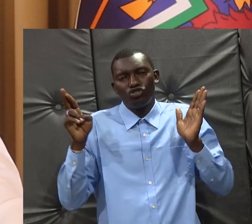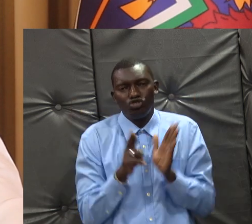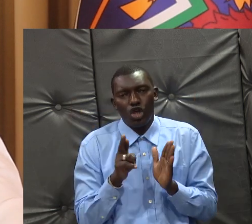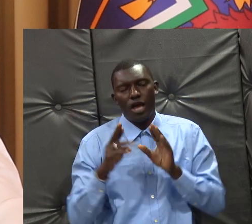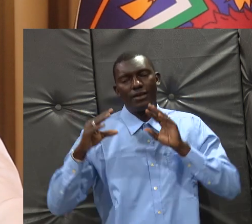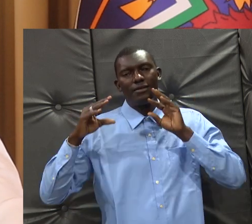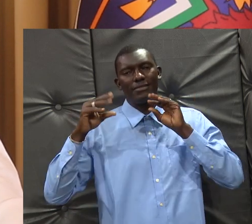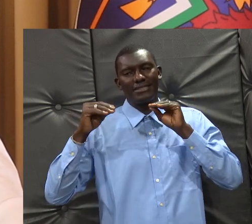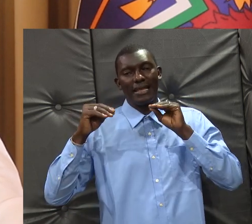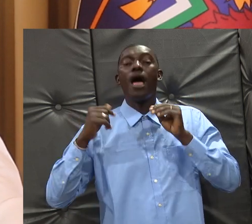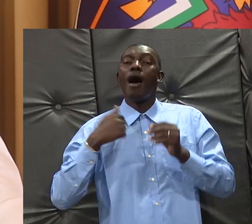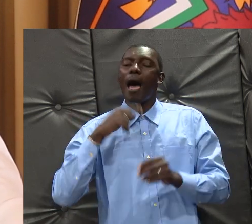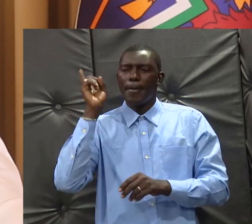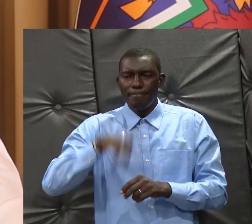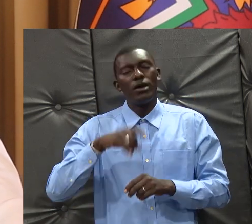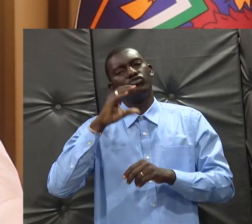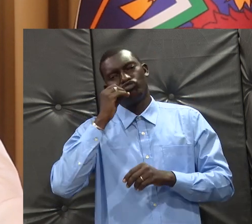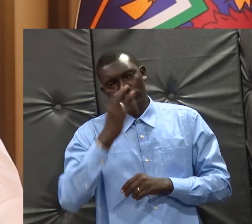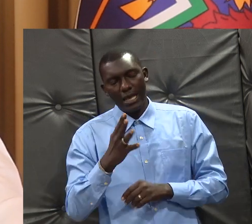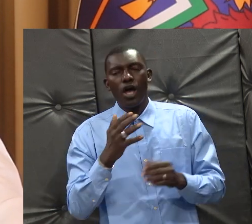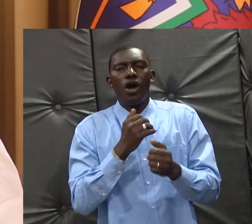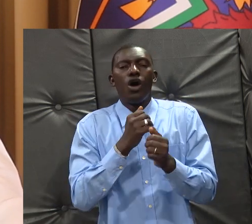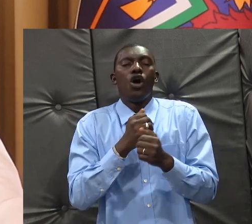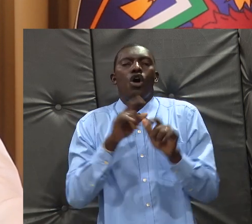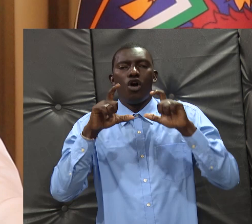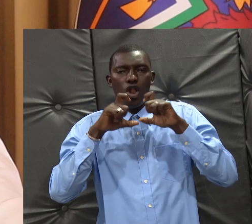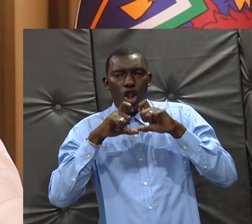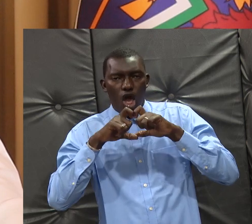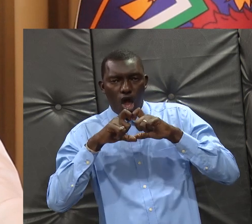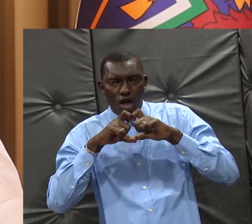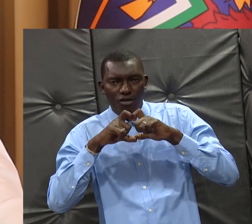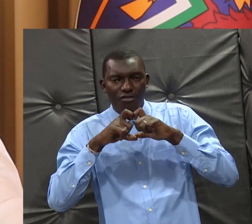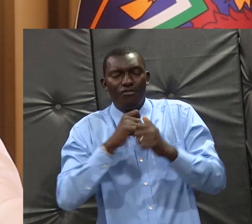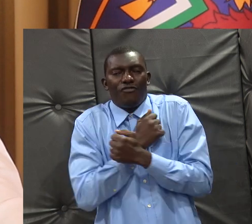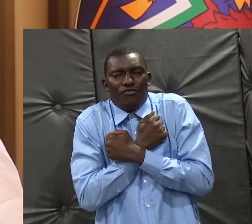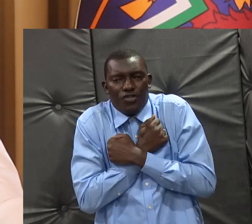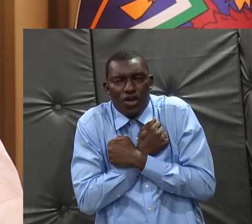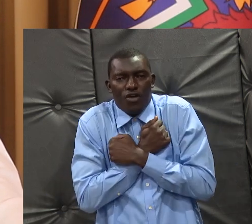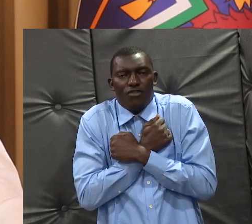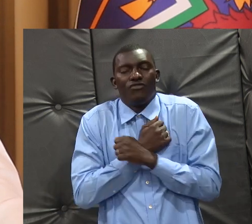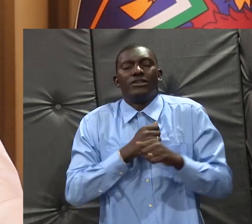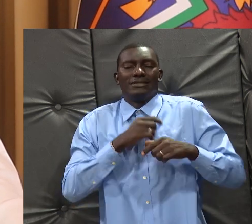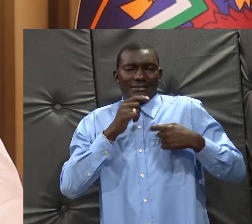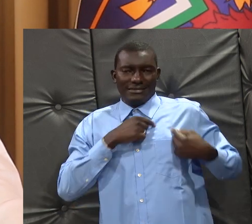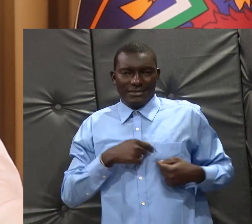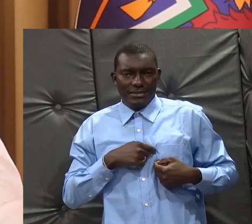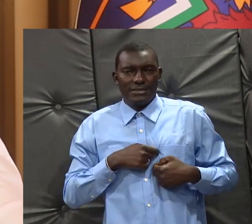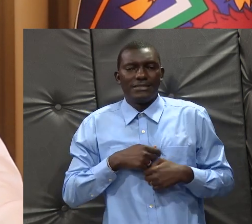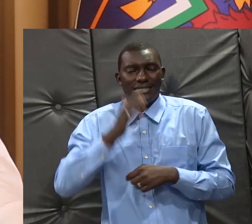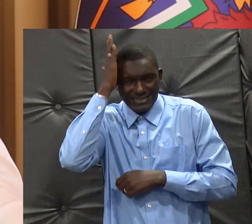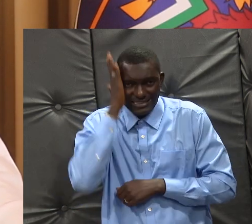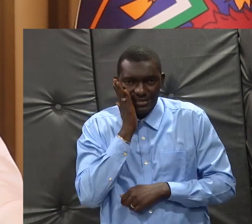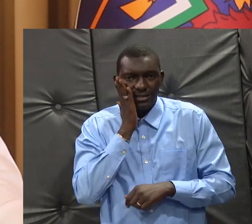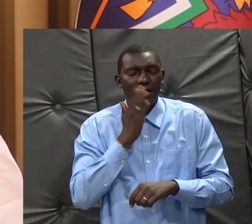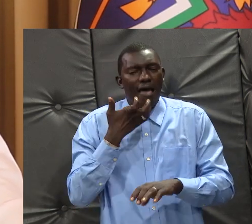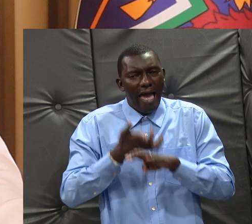mention love, compassion, honesty, sincerity, hard work, and uprightness